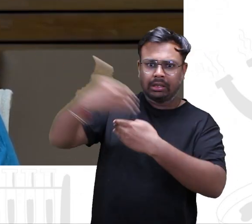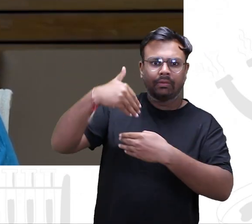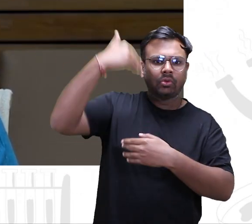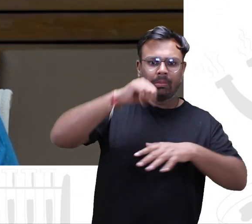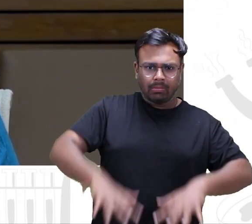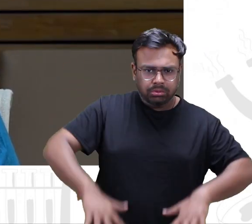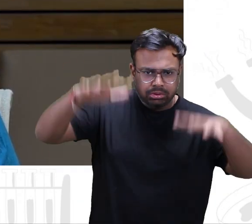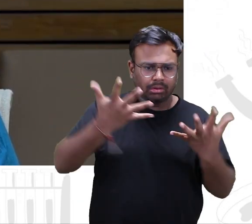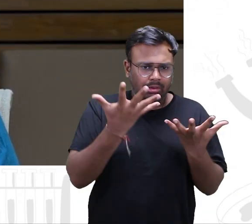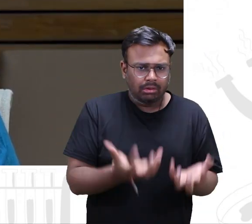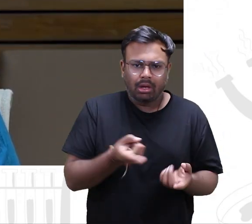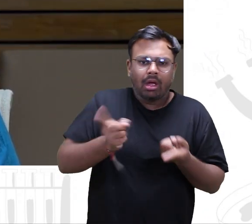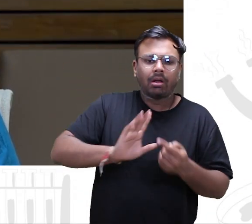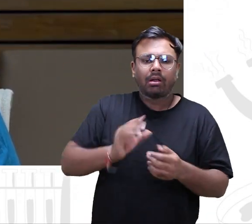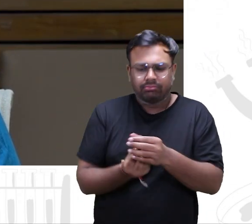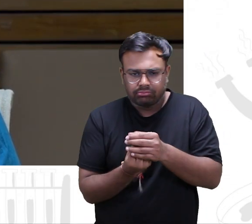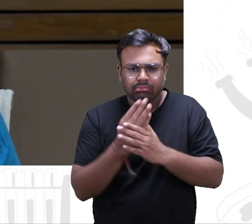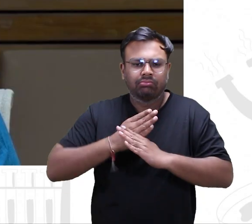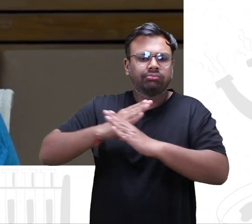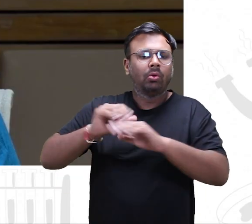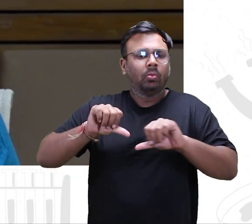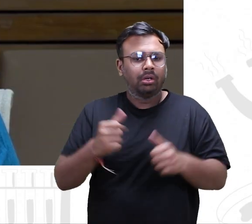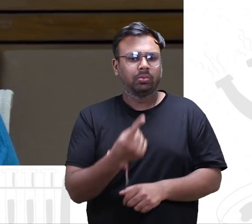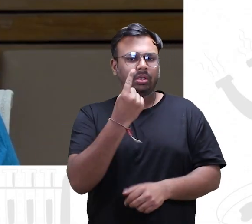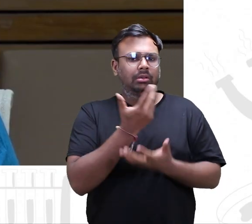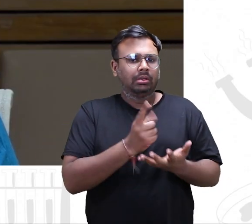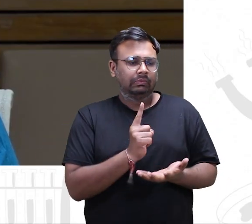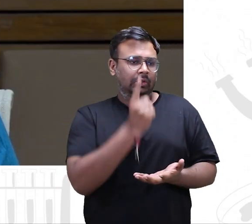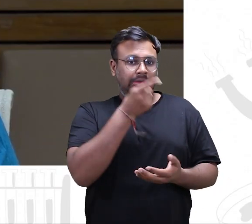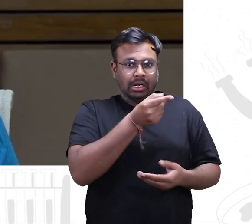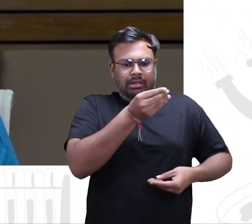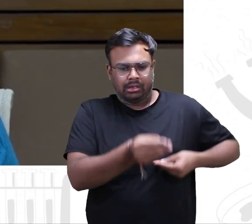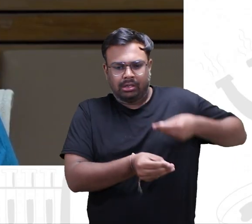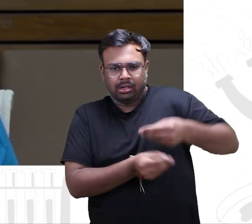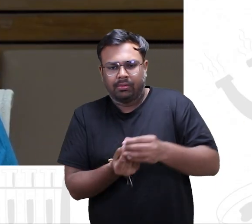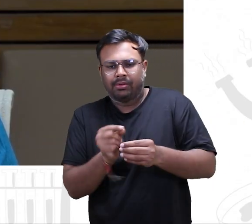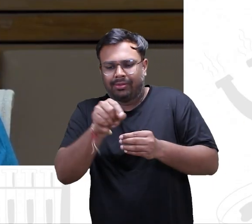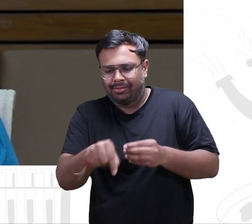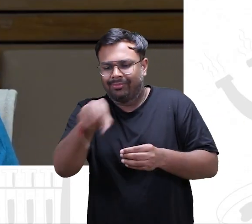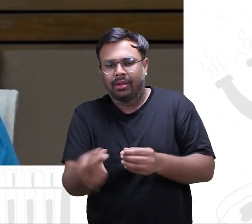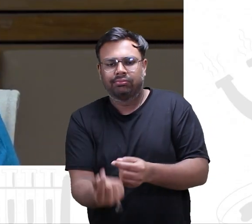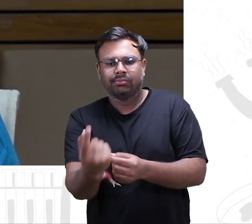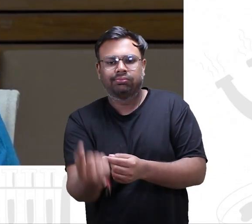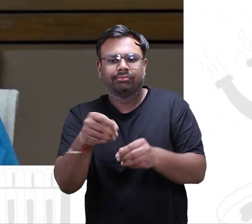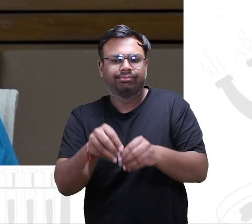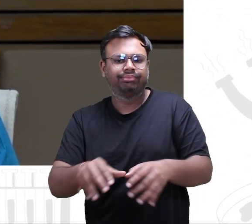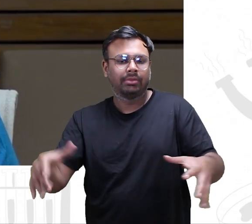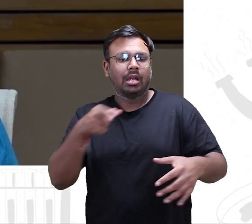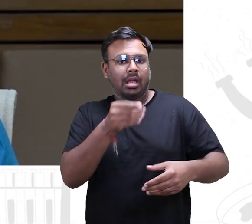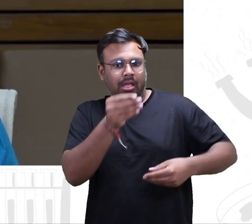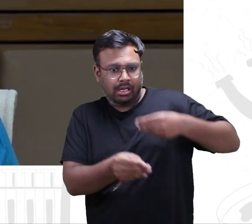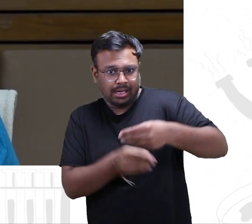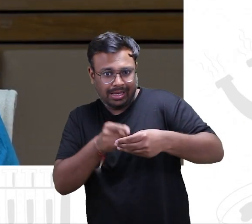be tolerant towards floods and droughts. Creating these plants is one thing, and then having these plants reliably pass on these characteristics from one